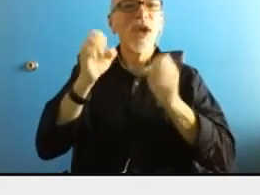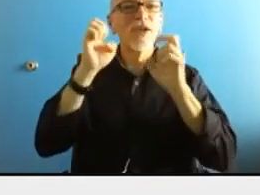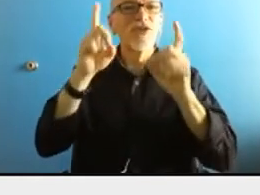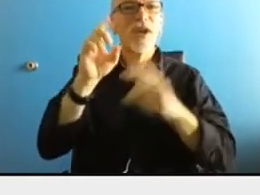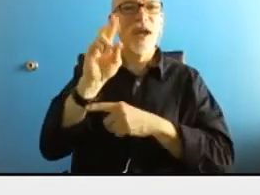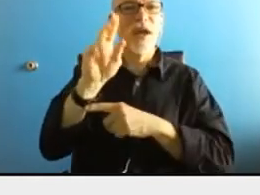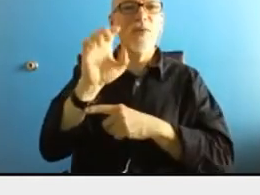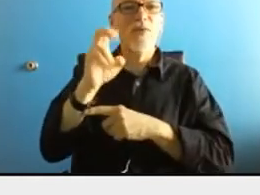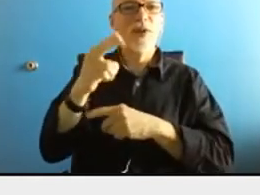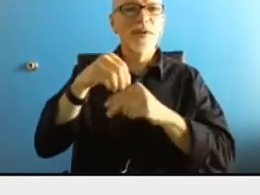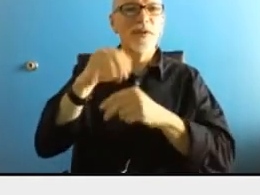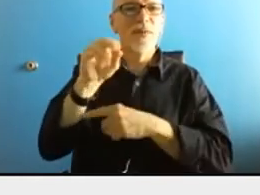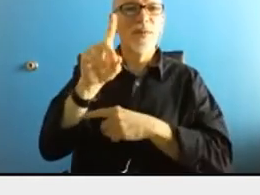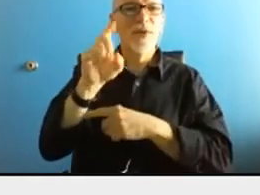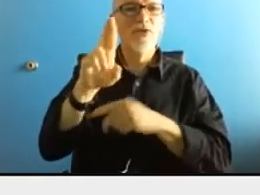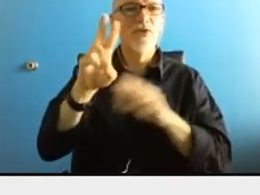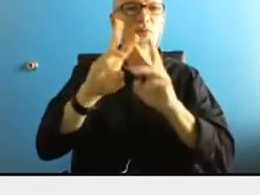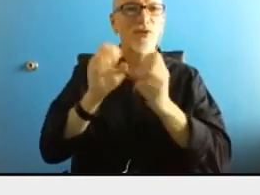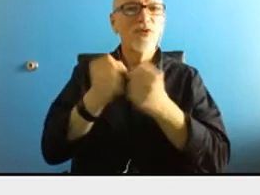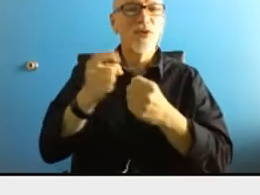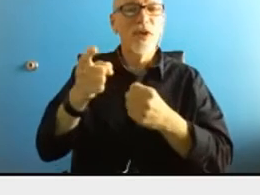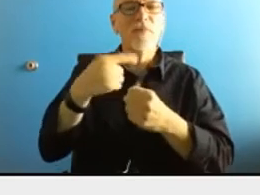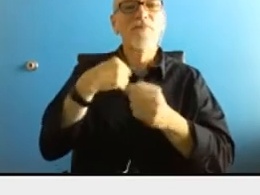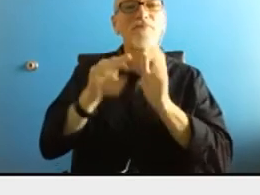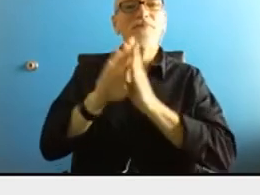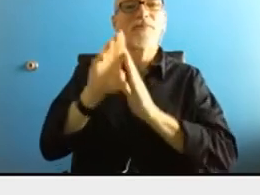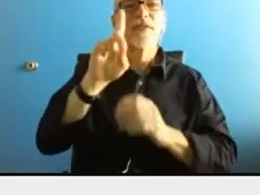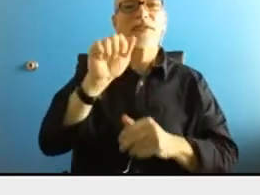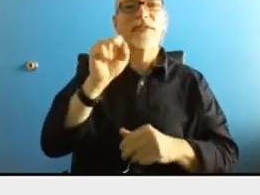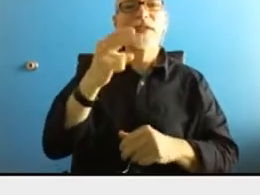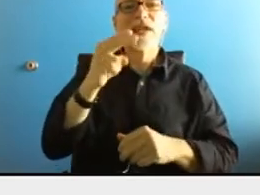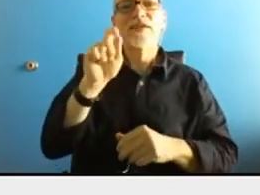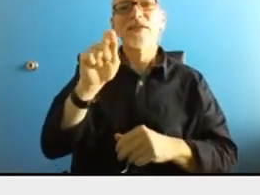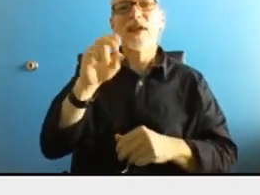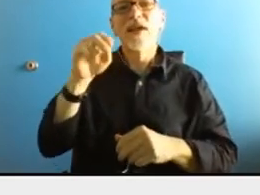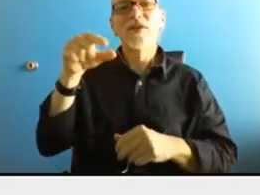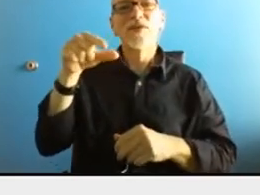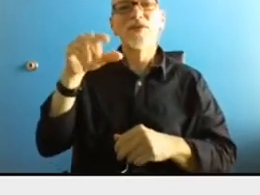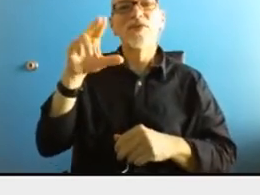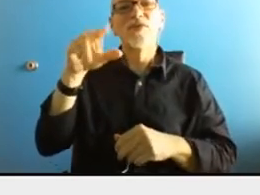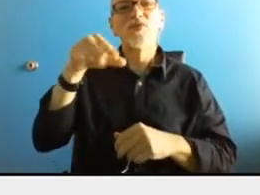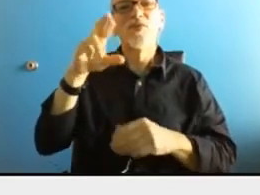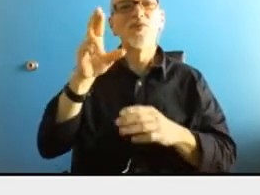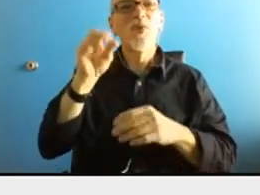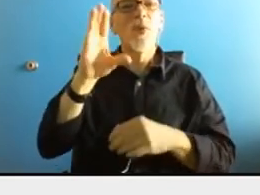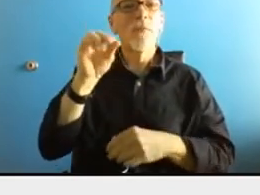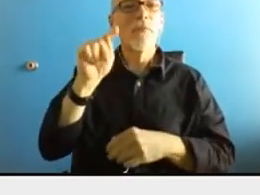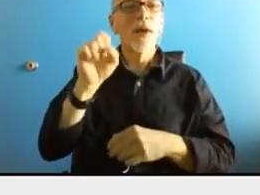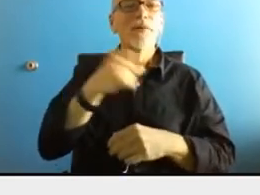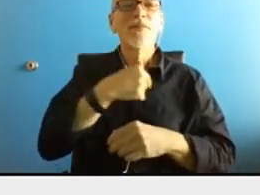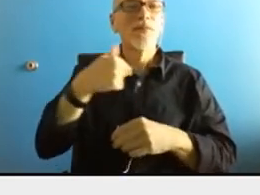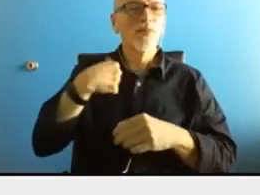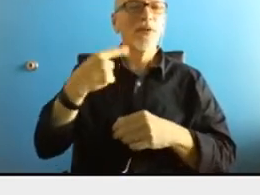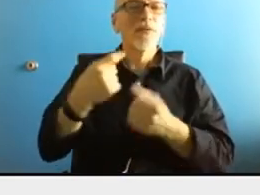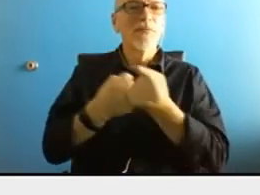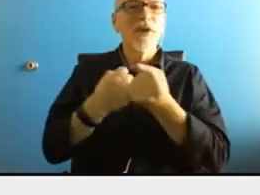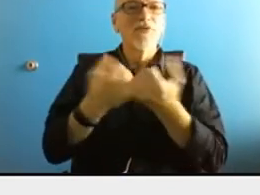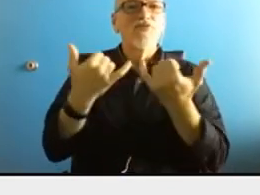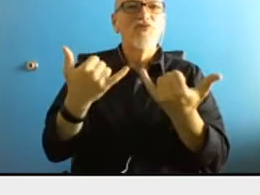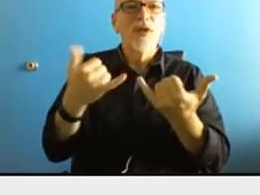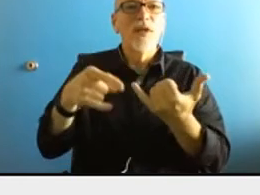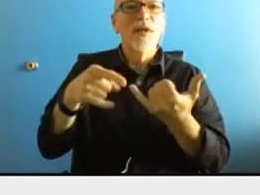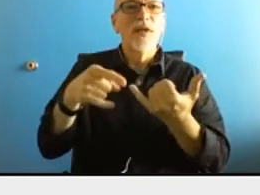Workshop, created by creators of Dash, Dot, and Q robots, and we are the sponsors of today's webinar. And I have with